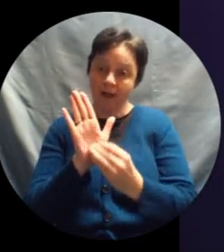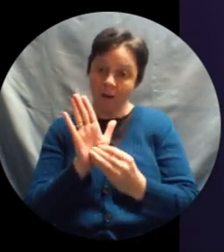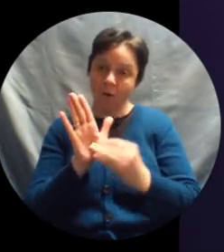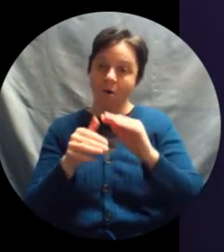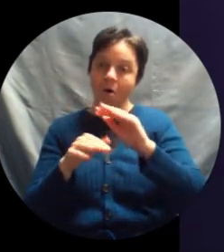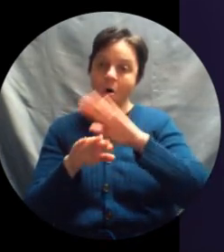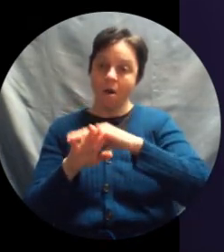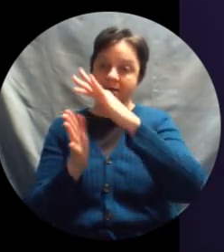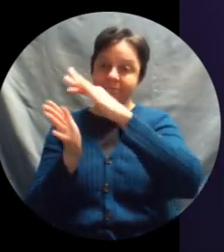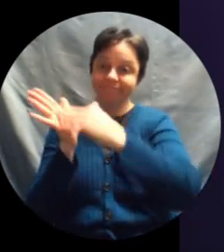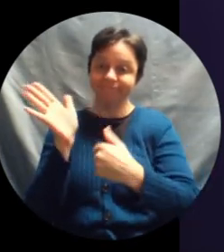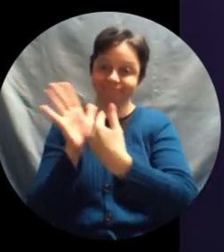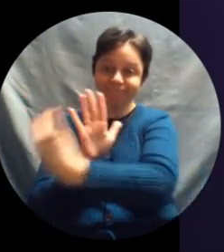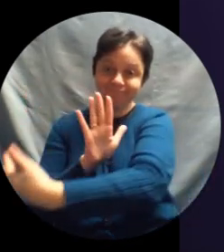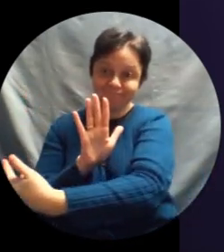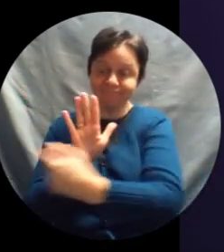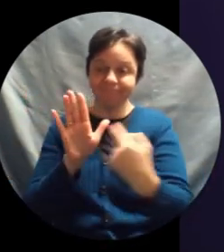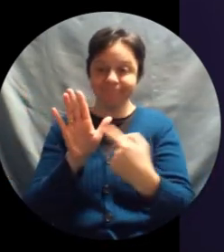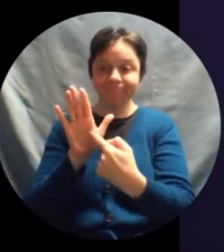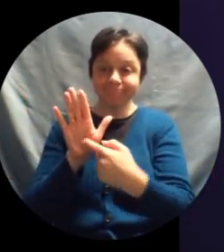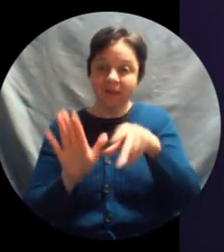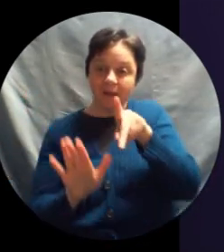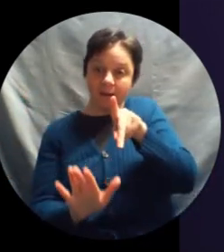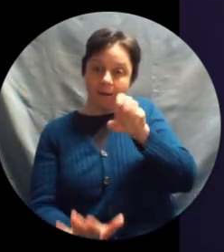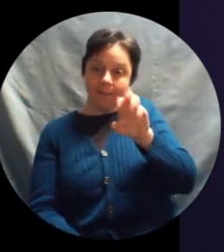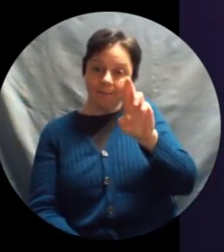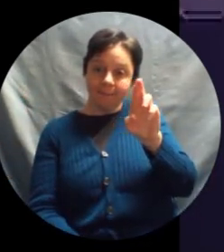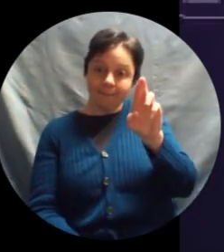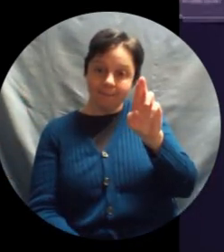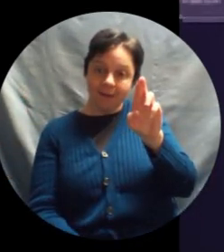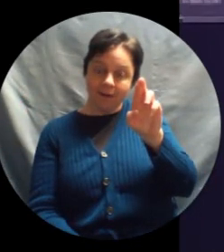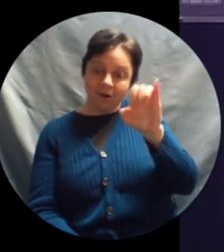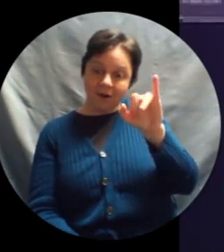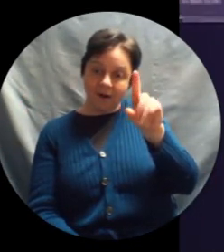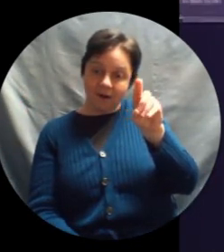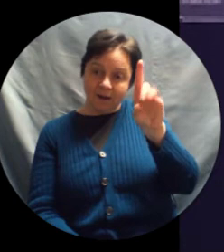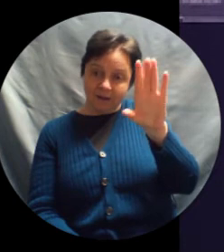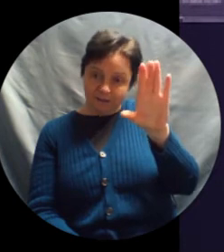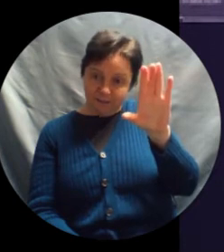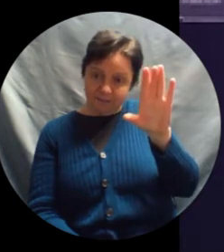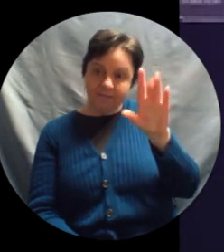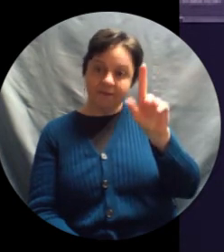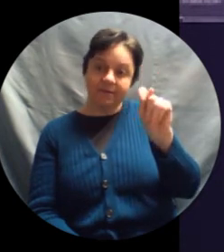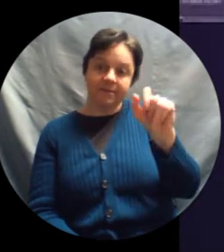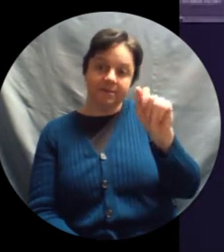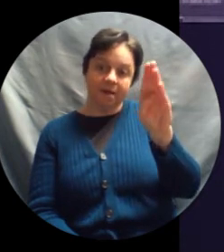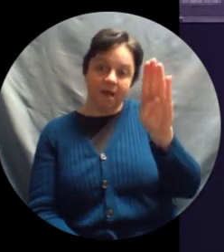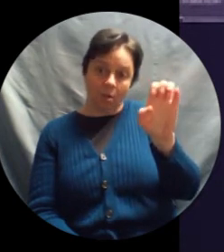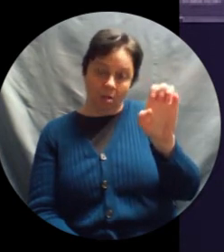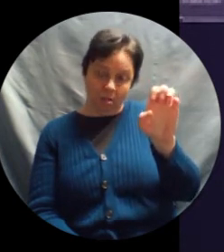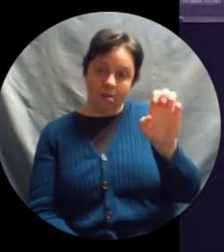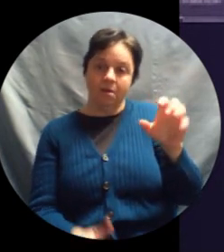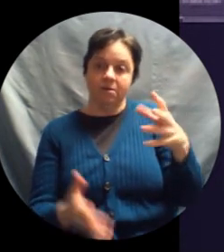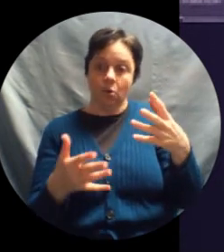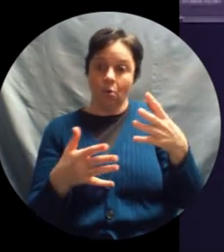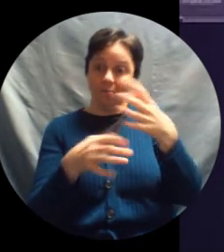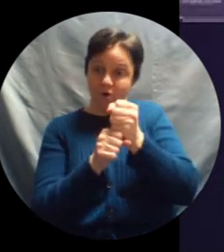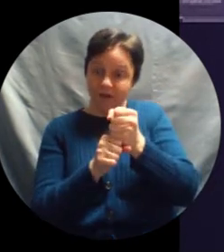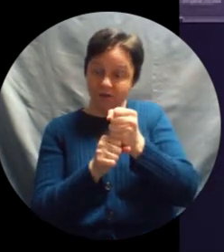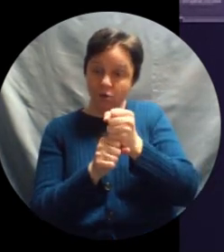table, and we call that the periodic table of elements. And so that lists every element with its abbreviation, which is either one letter or